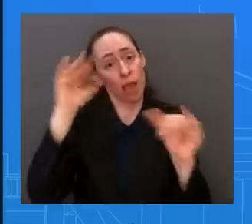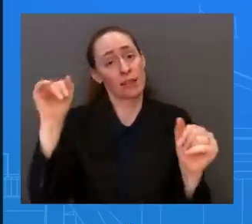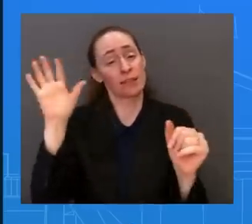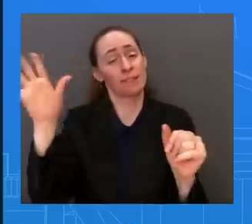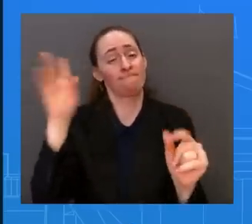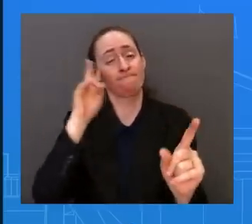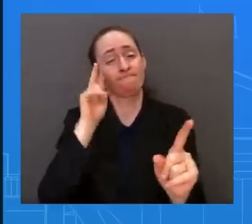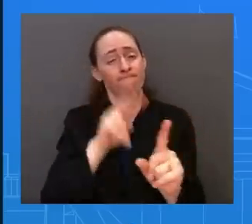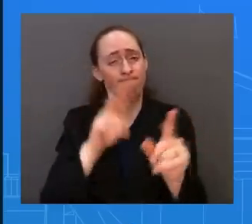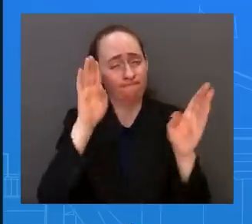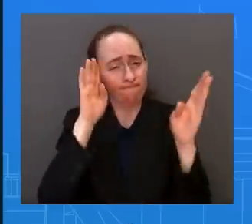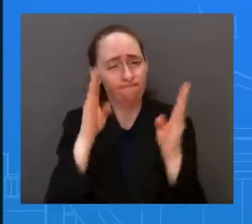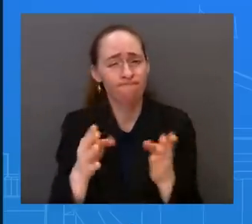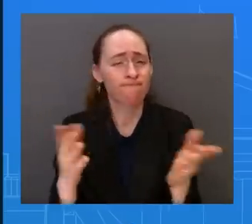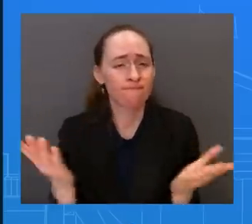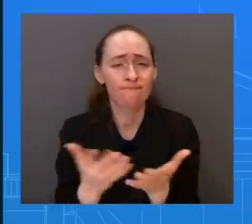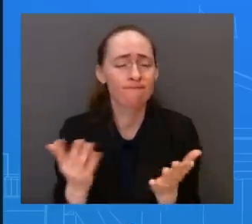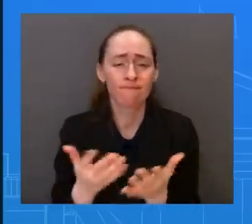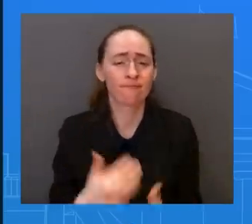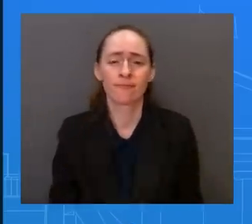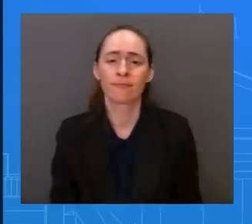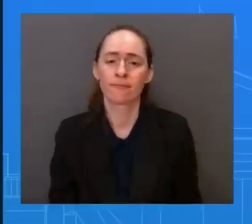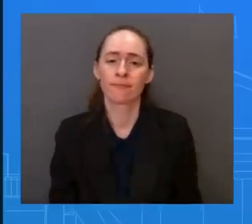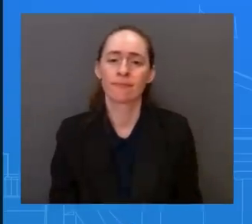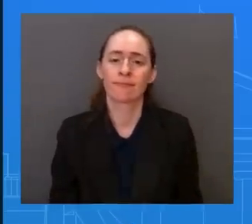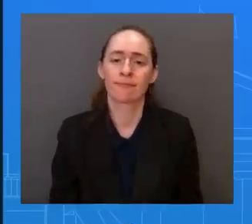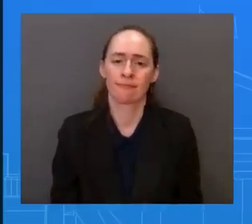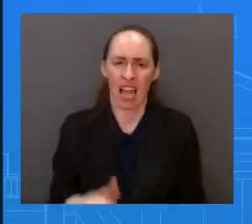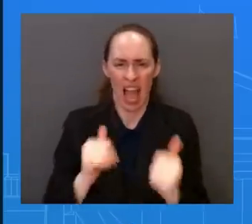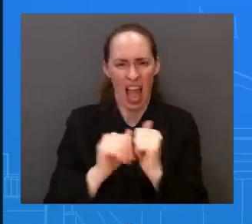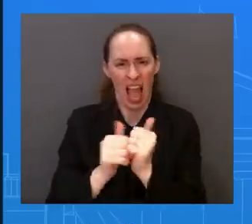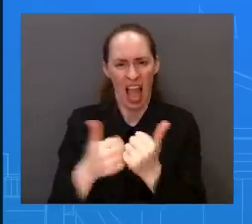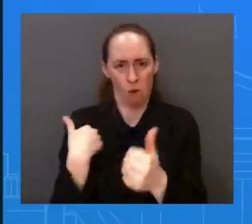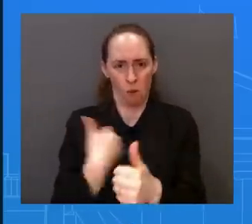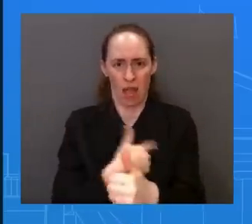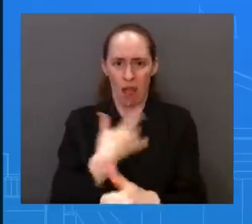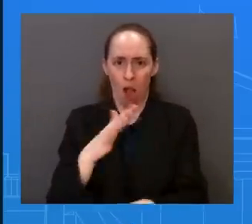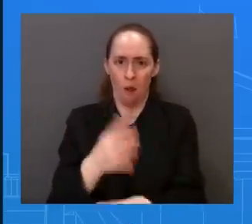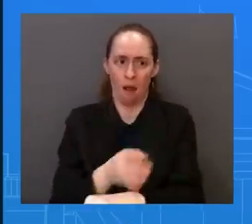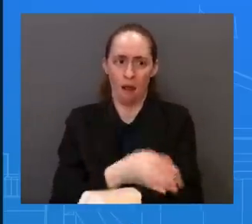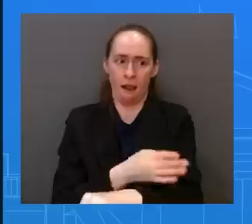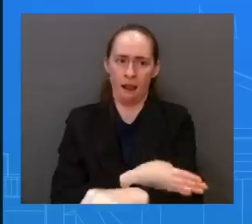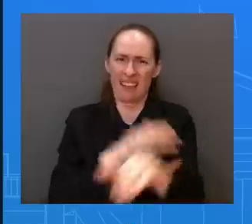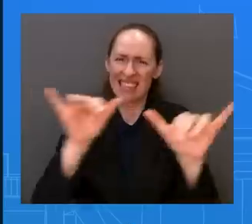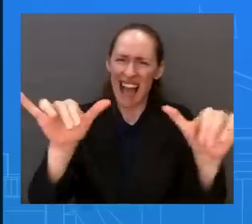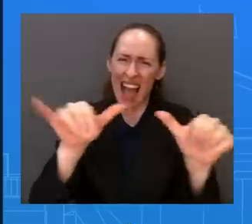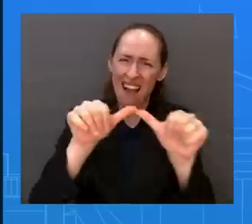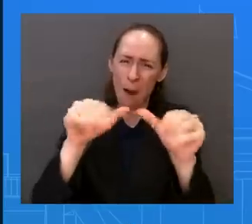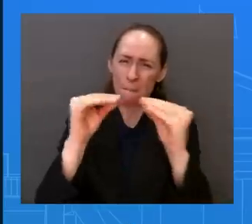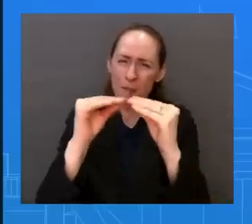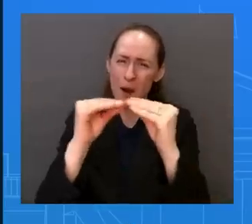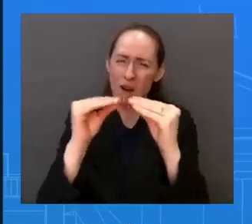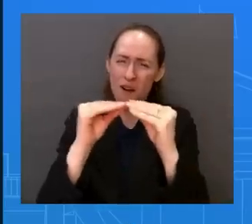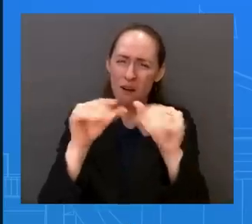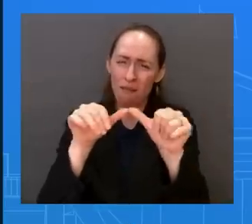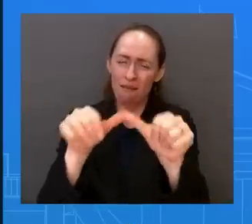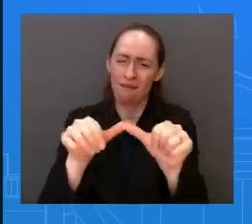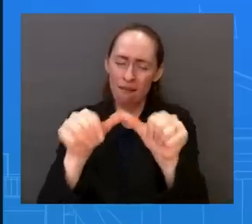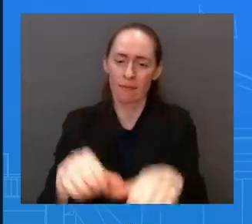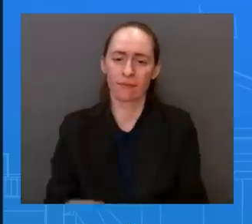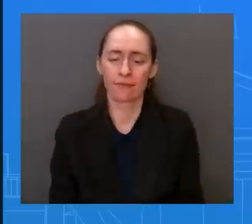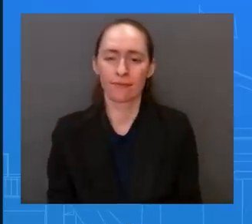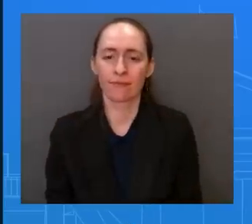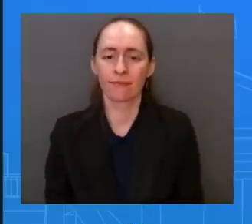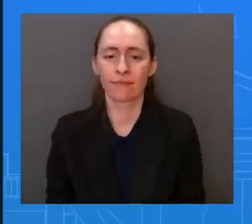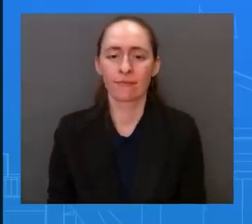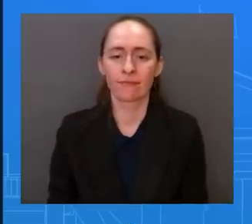progress to reduce lower costs for people? And I would say this, I think, also is an area of contrast that the president will highlight,